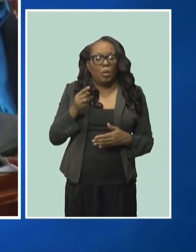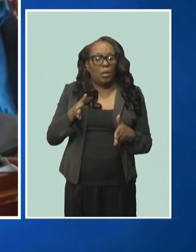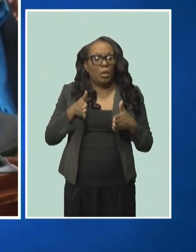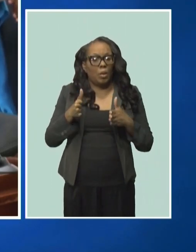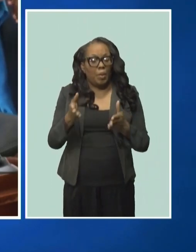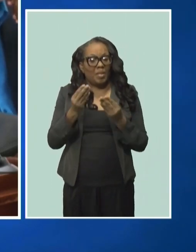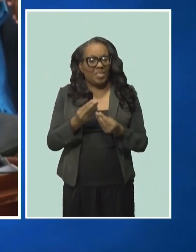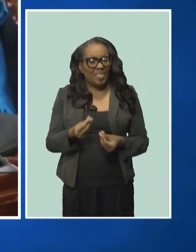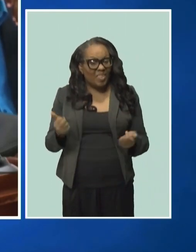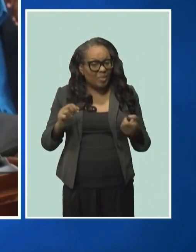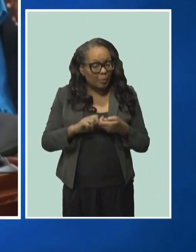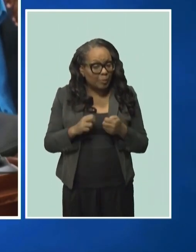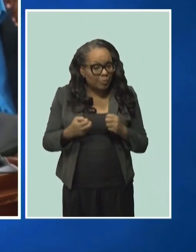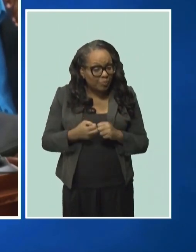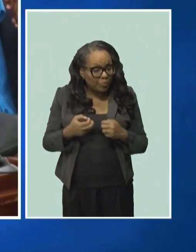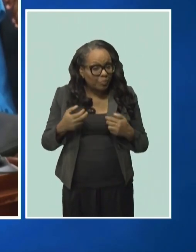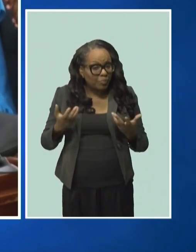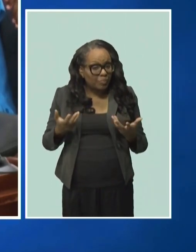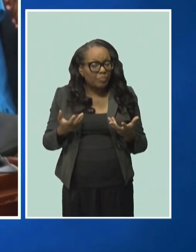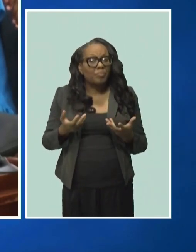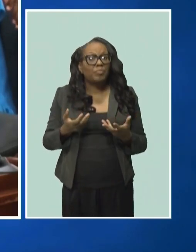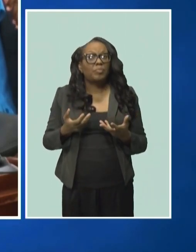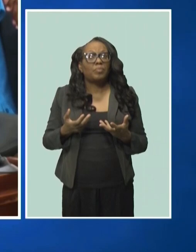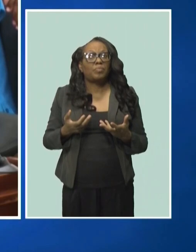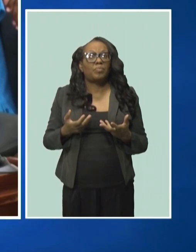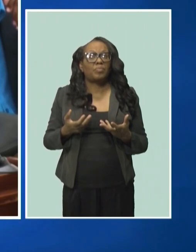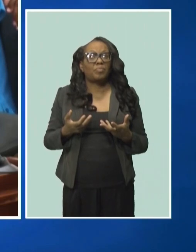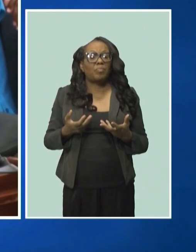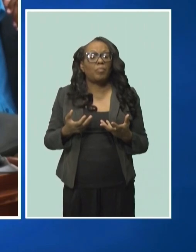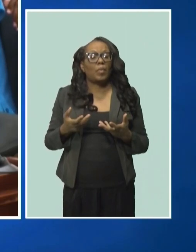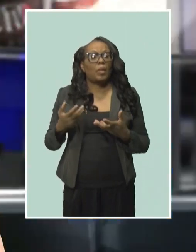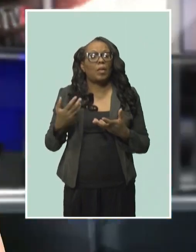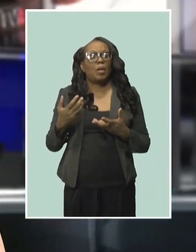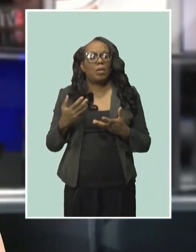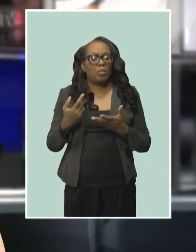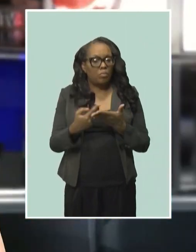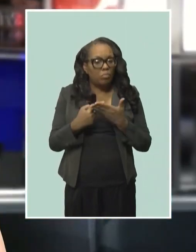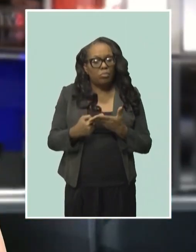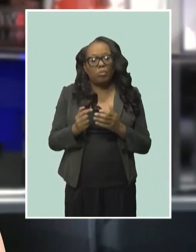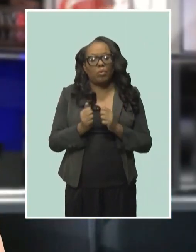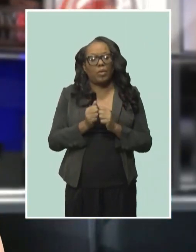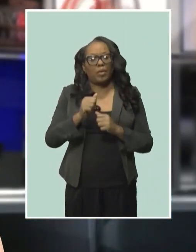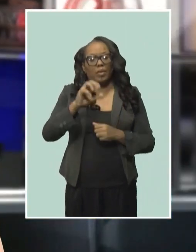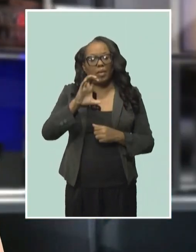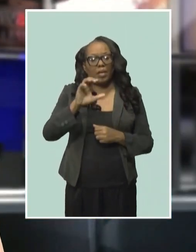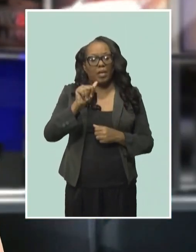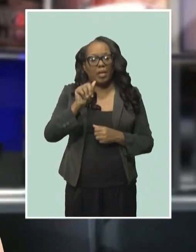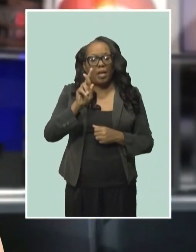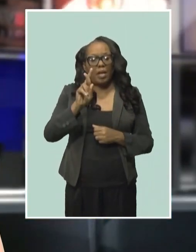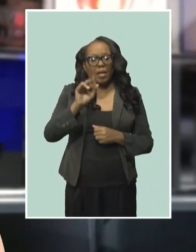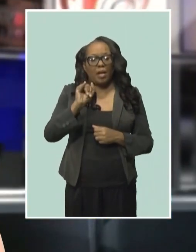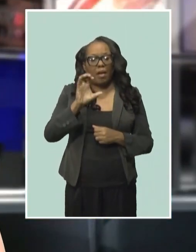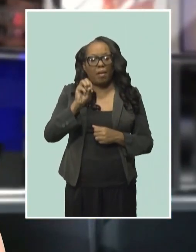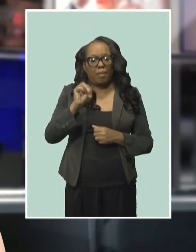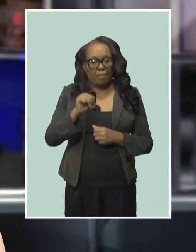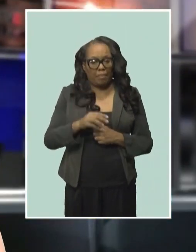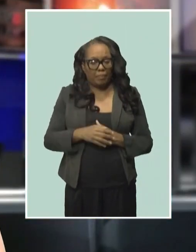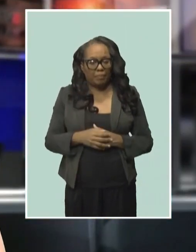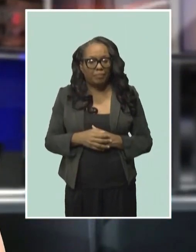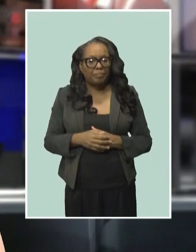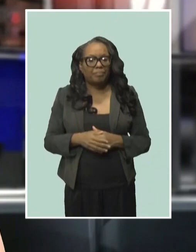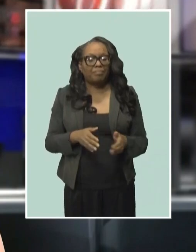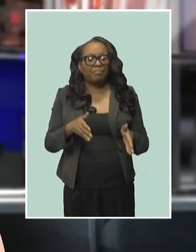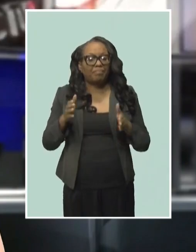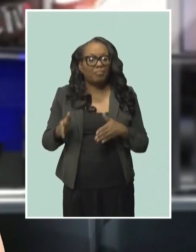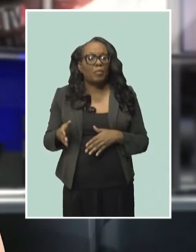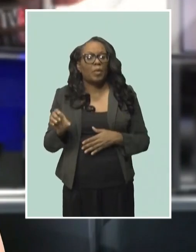resolve this problem is through CARICOM. There has also been a report about some issues at the